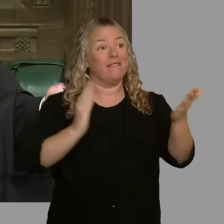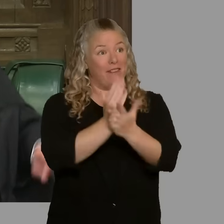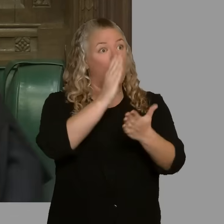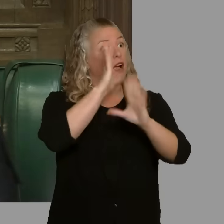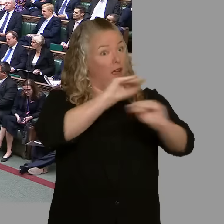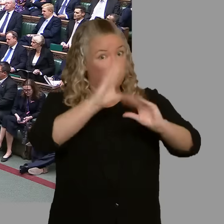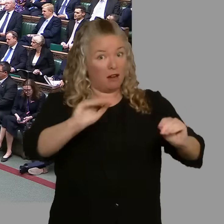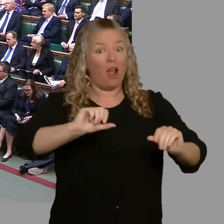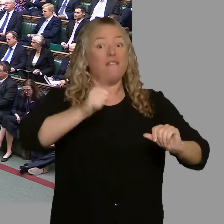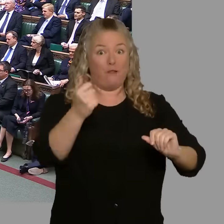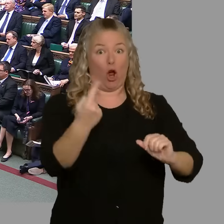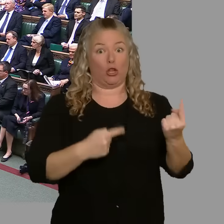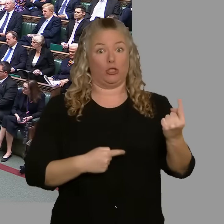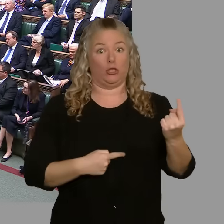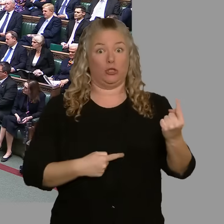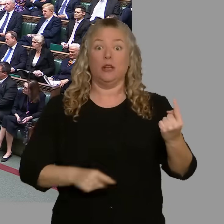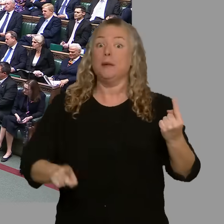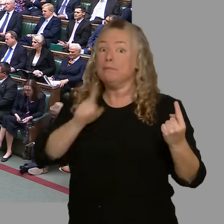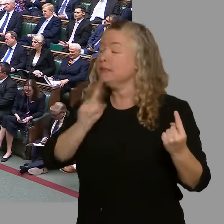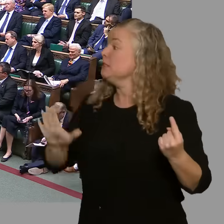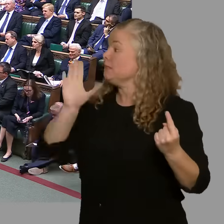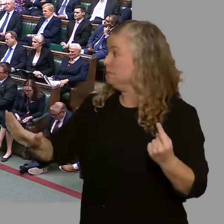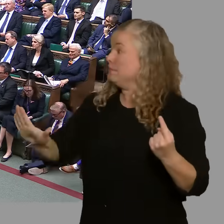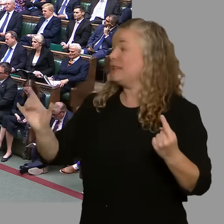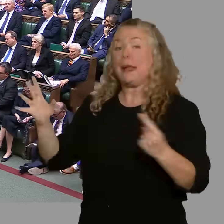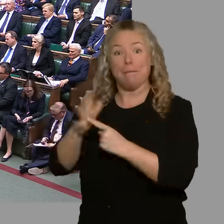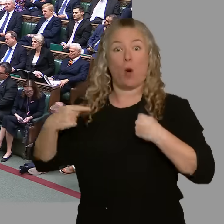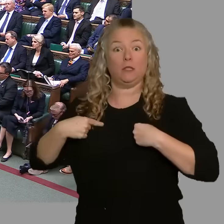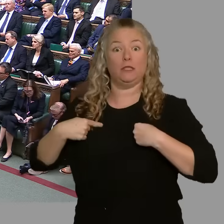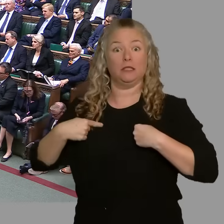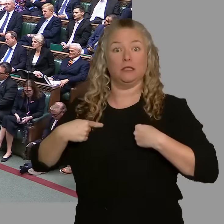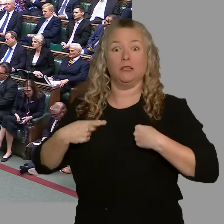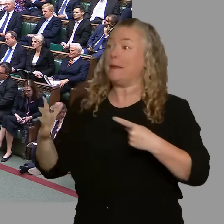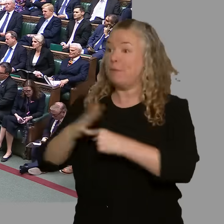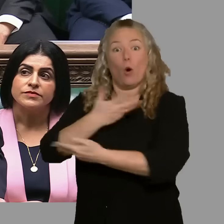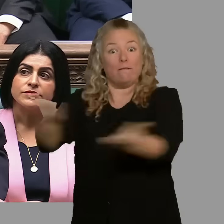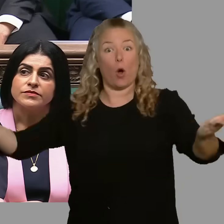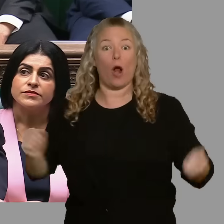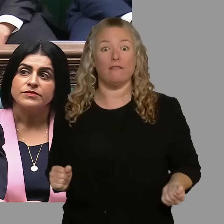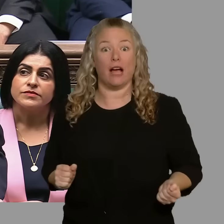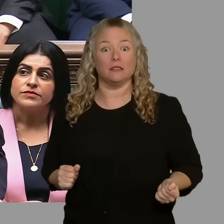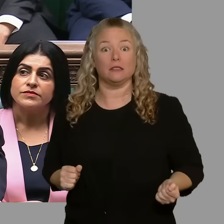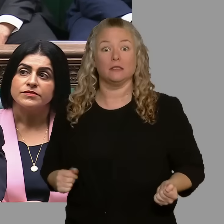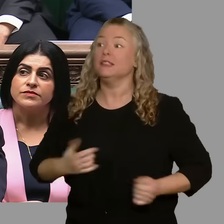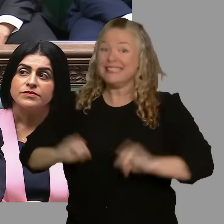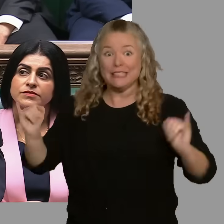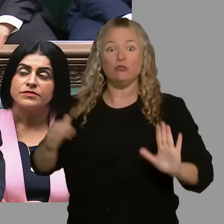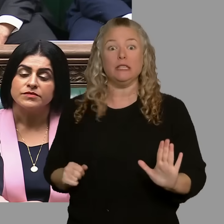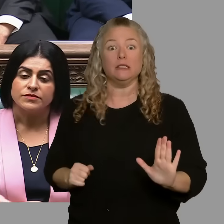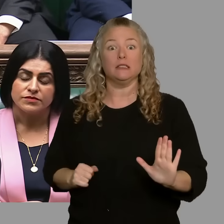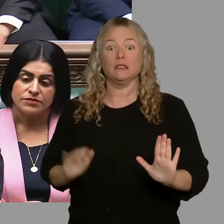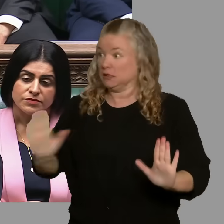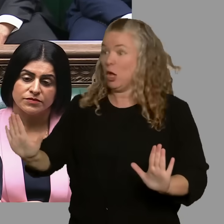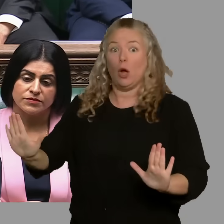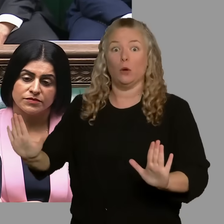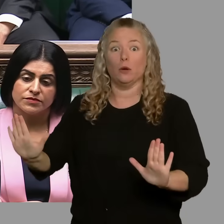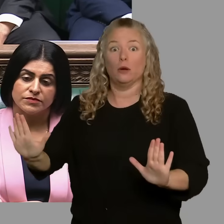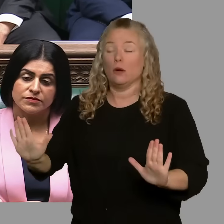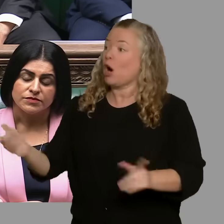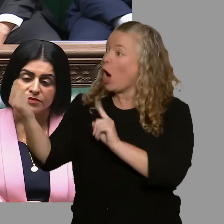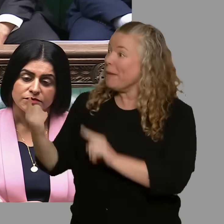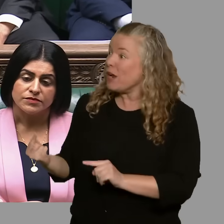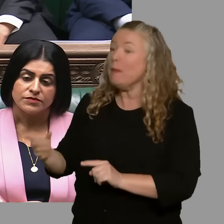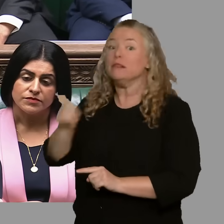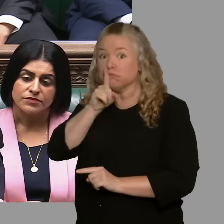side comments. Prime Minister. Thank you, Mr. Speaker. The review of 21 and the refresh of 23 were very